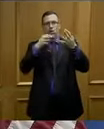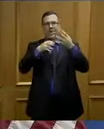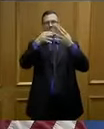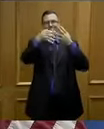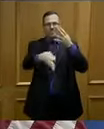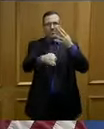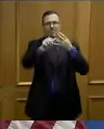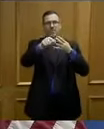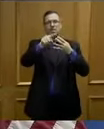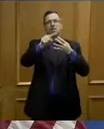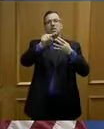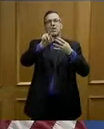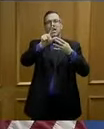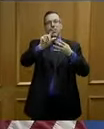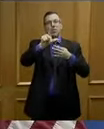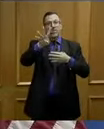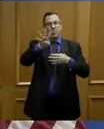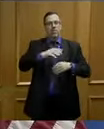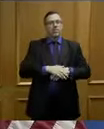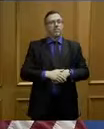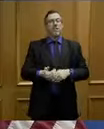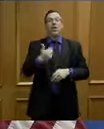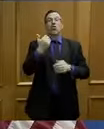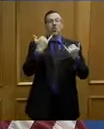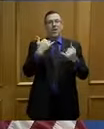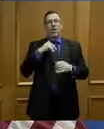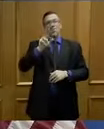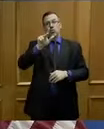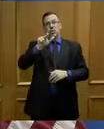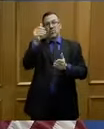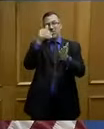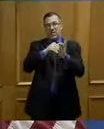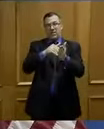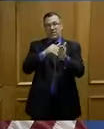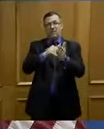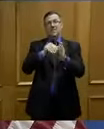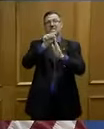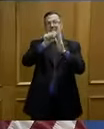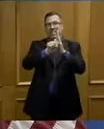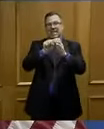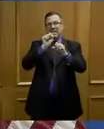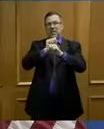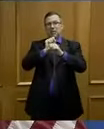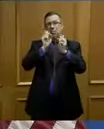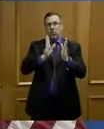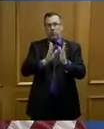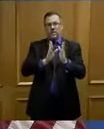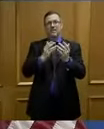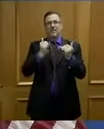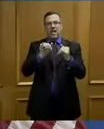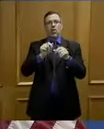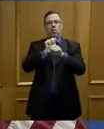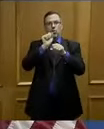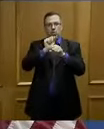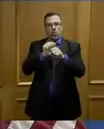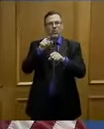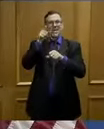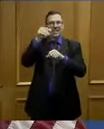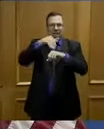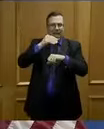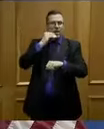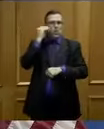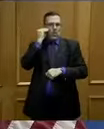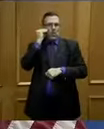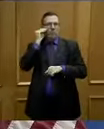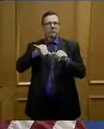about 23,000 state workers that are now working from home, and those workers will stay working